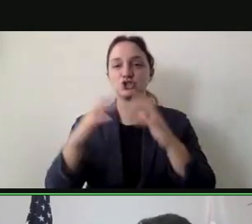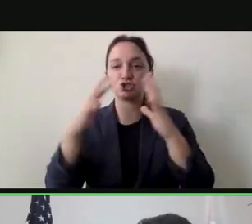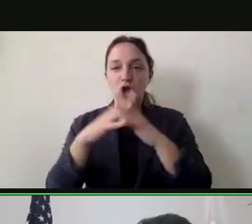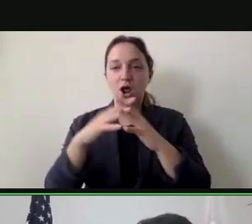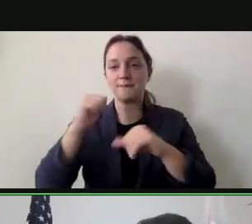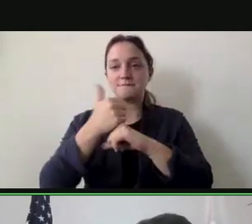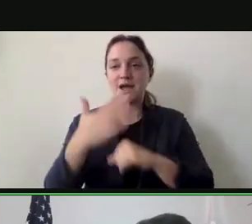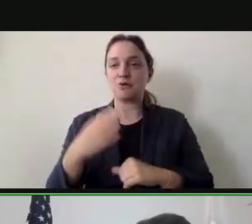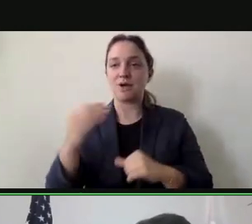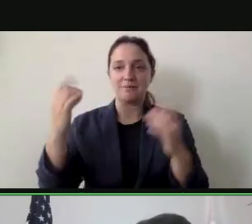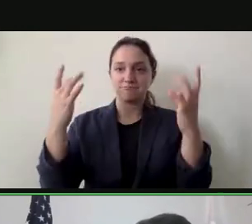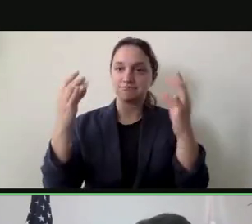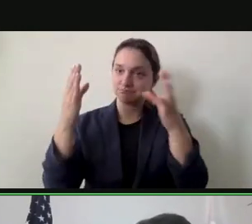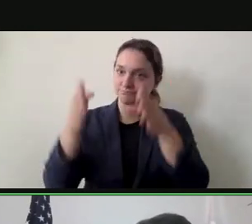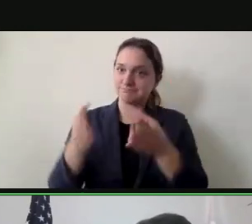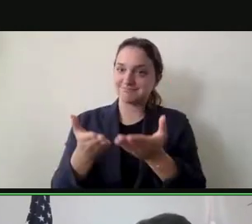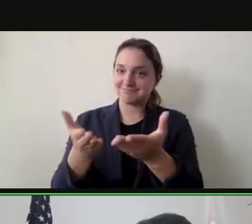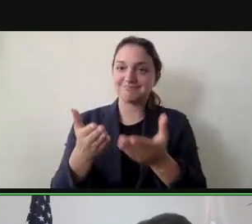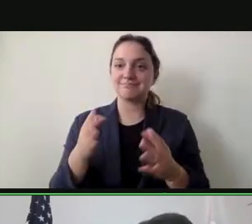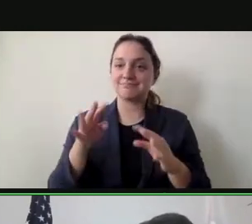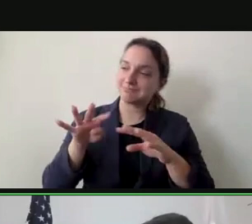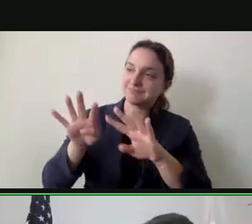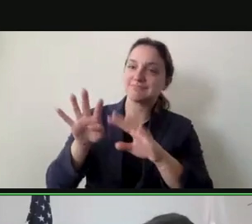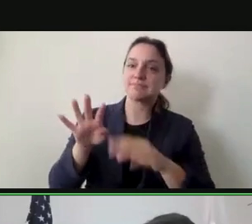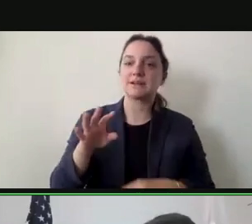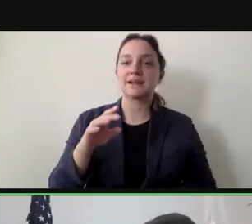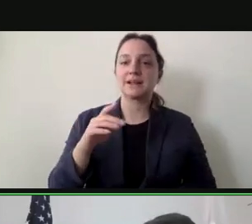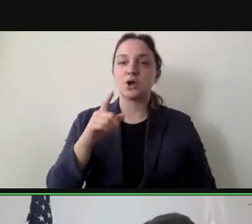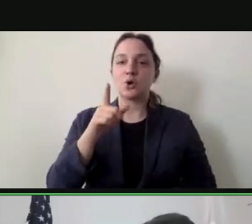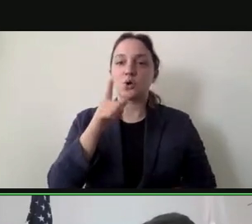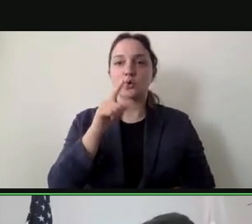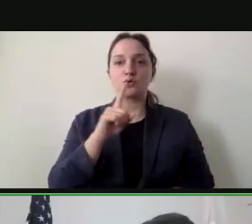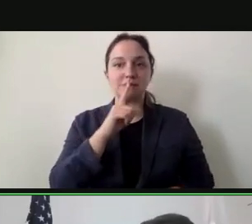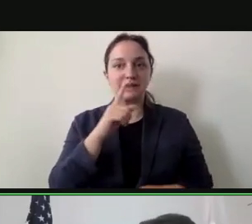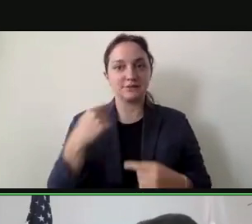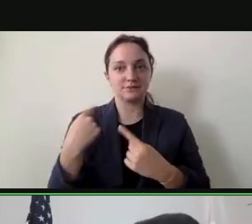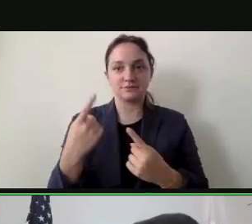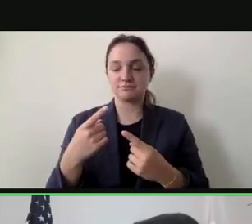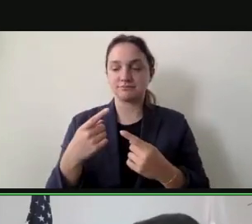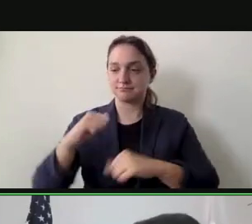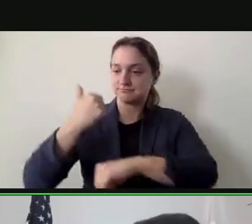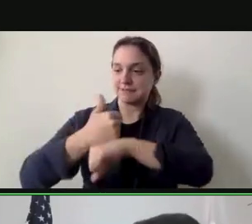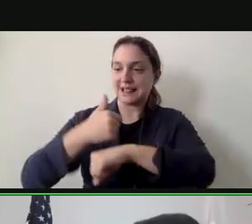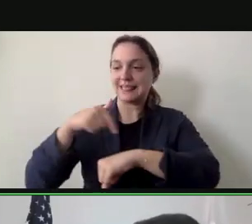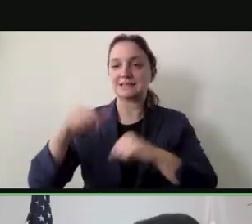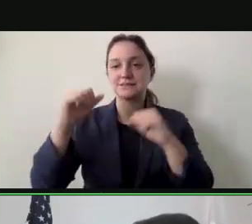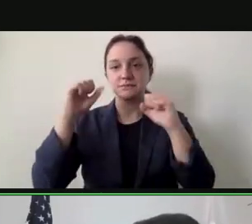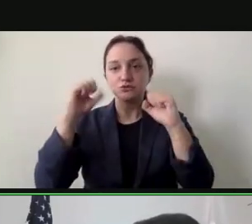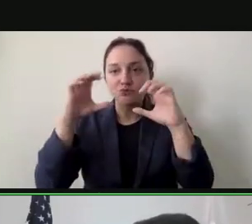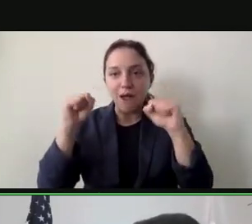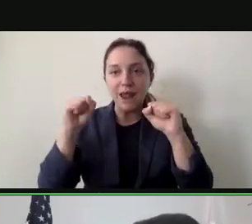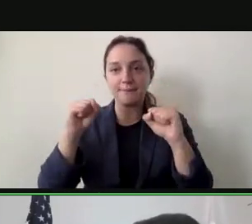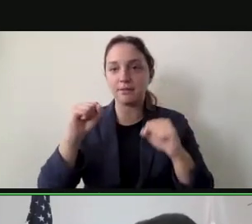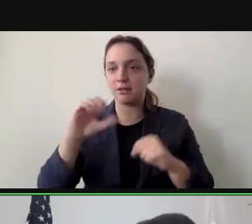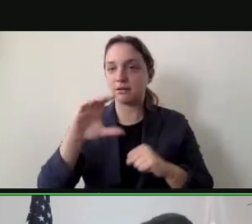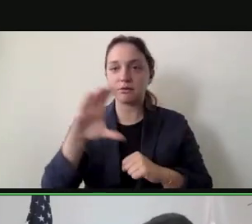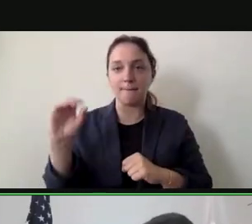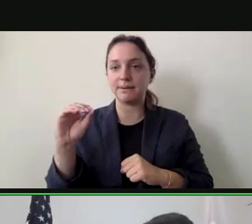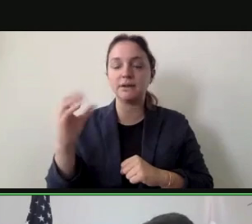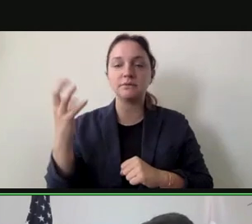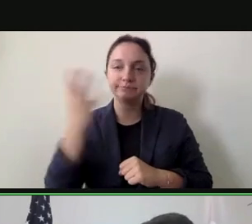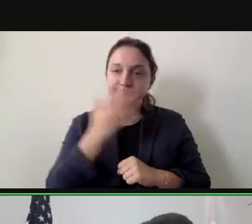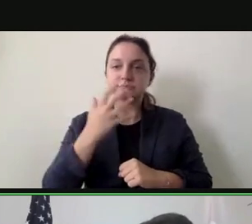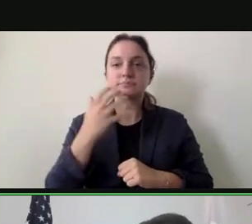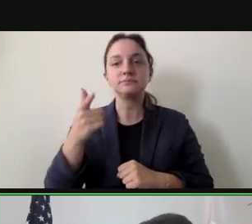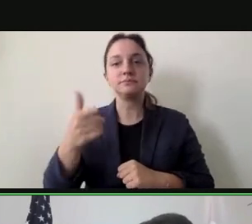sensation, who has birthed this extraordinary company that has this private